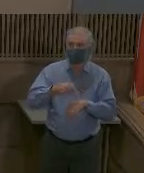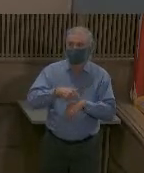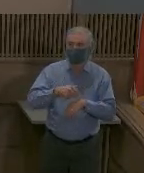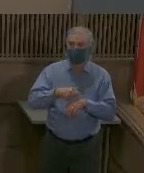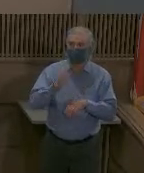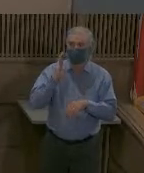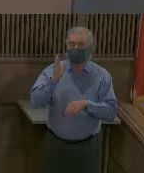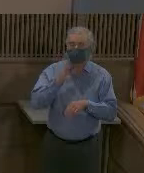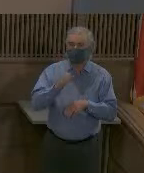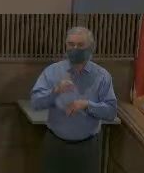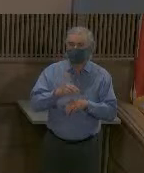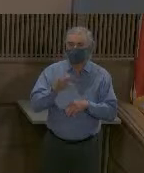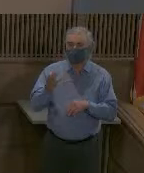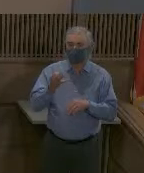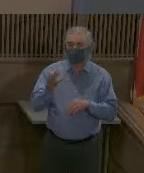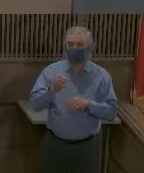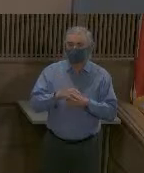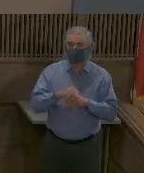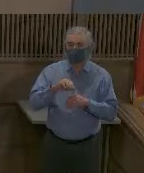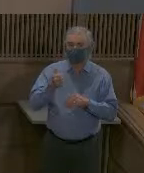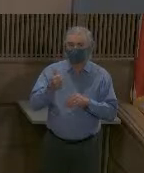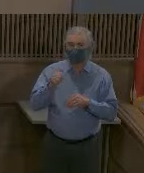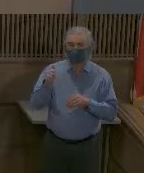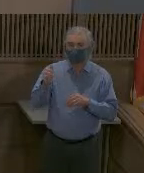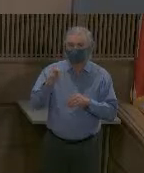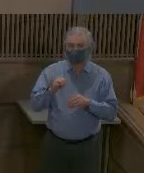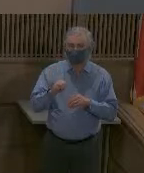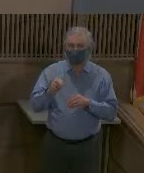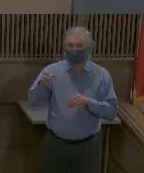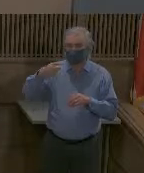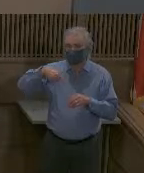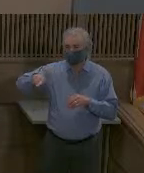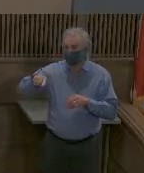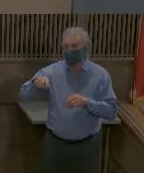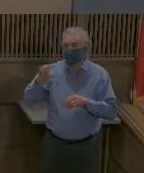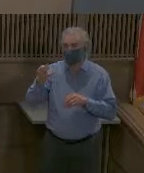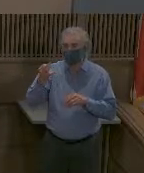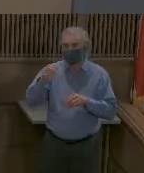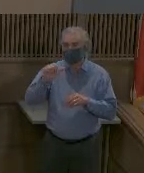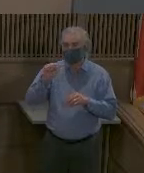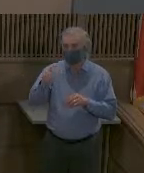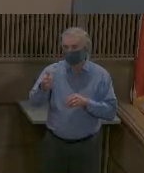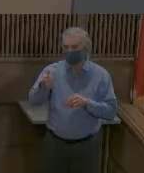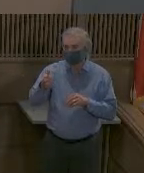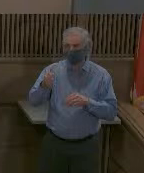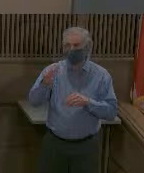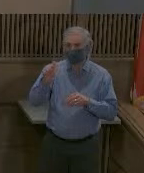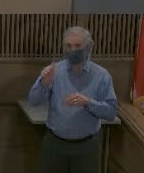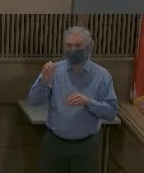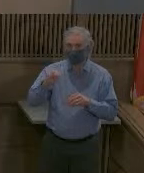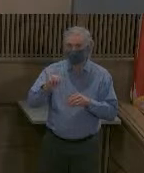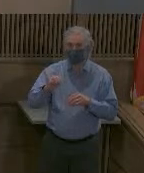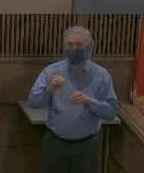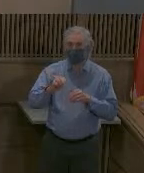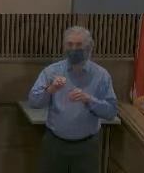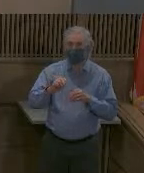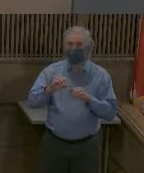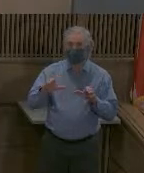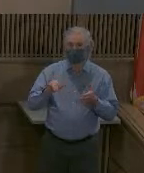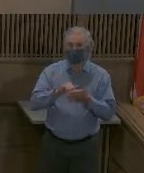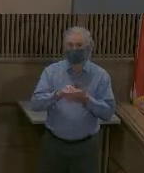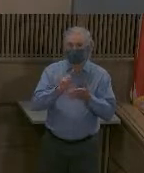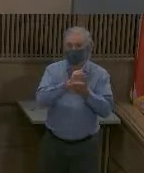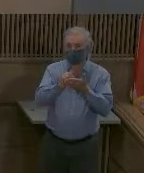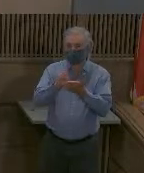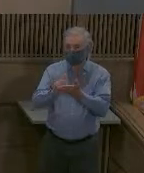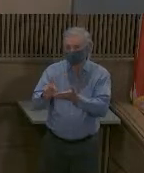which will be Friday at 10 a.m. So we'll be back next Friday at 10 a.m. And of course, we've gone to weekly press briefings.